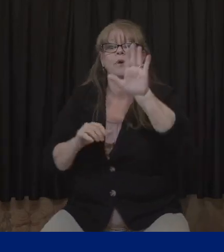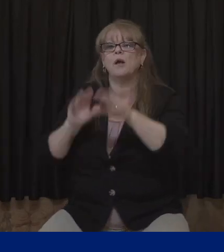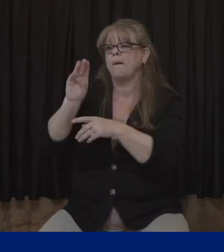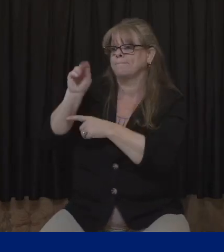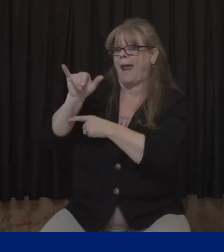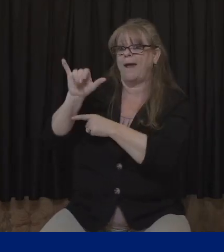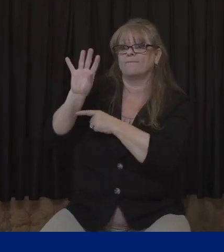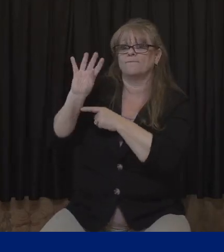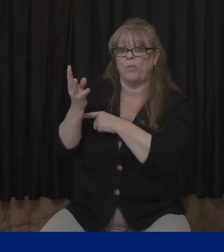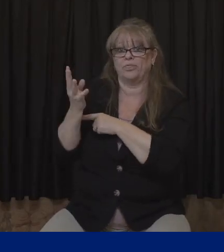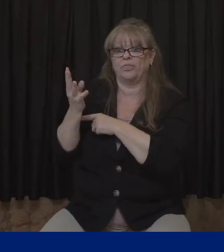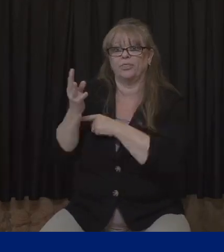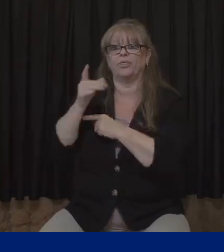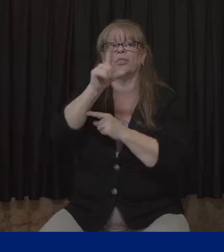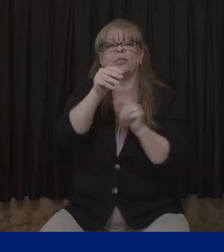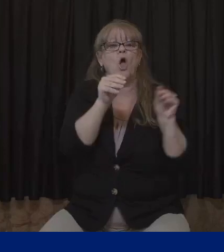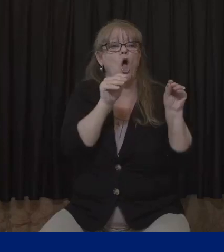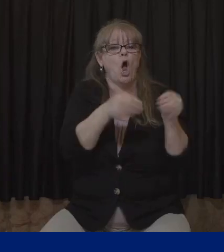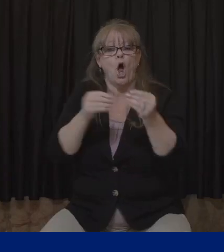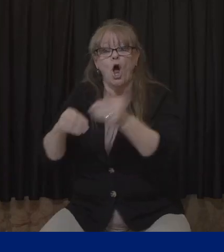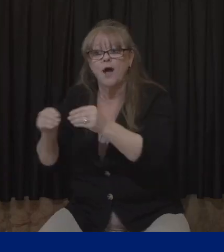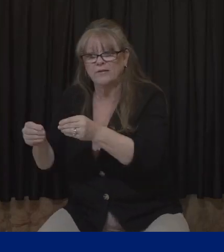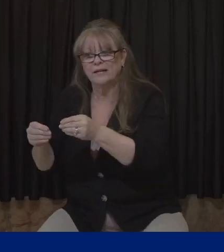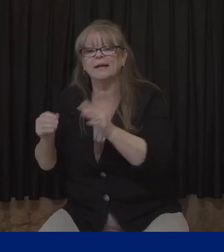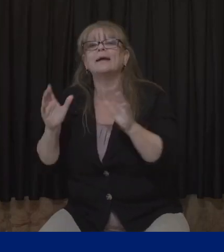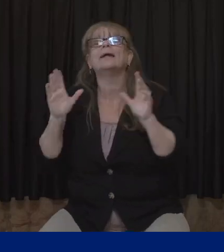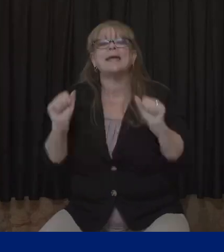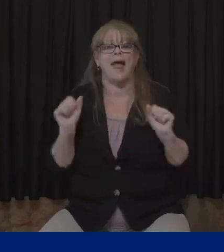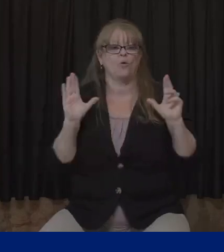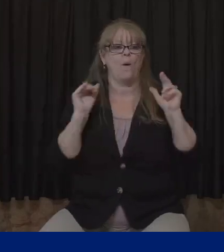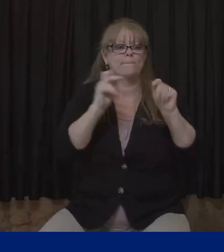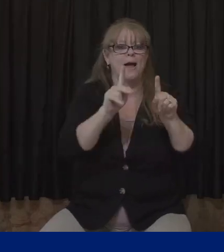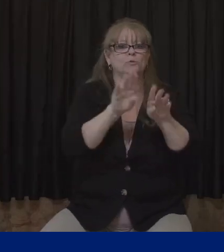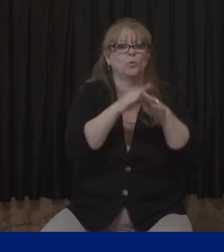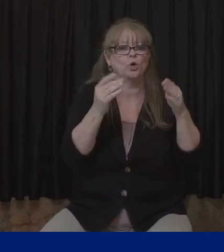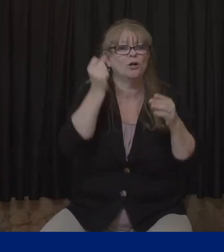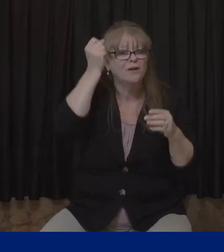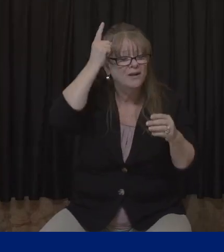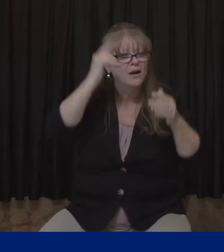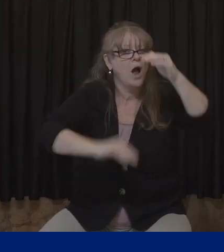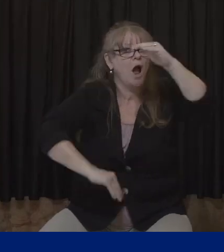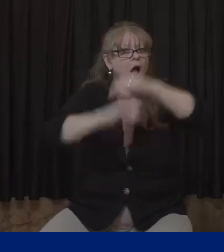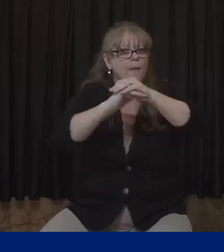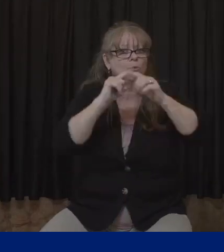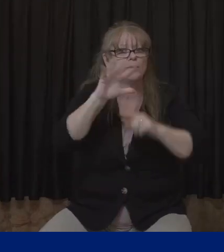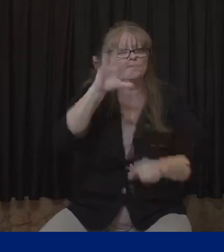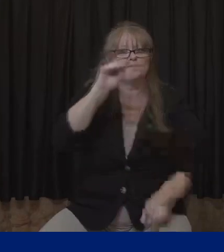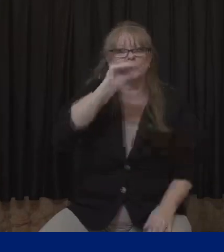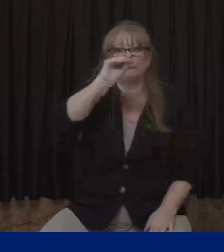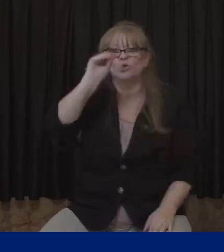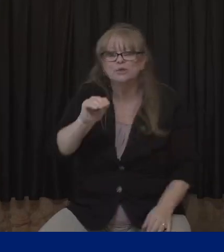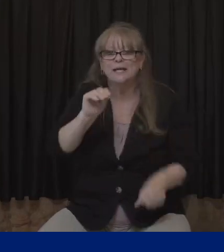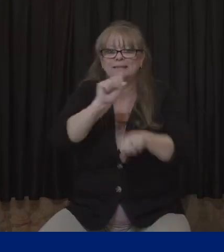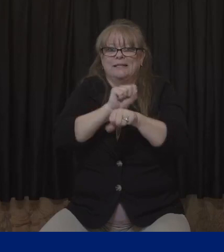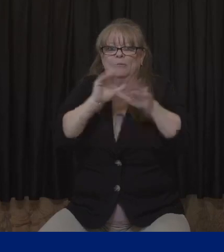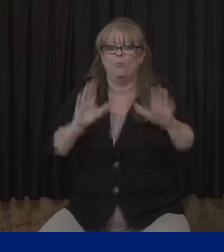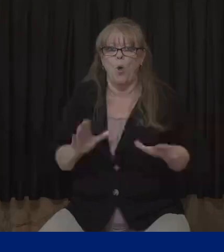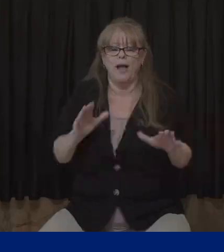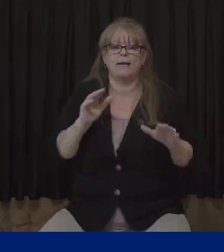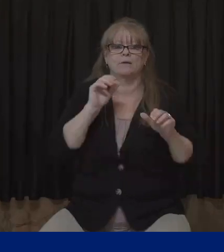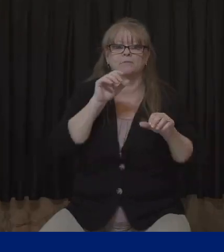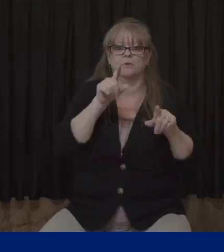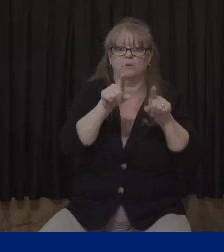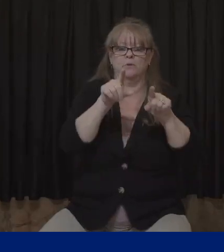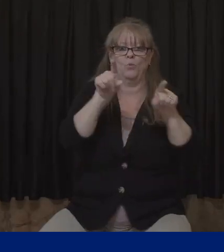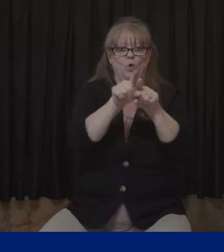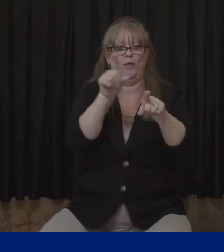reduced capacity for social distancing, but offices can resume work with up to half the people being on the premise at the same time and in a